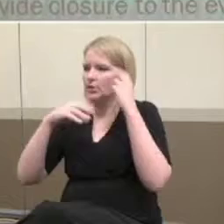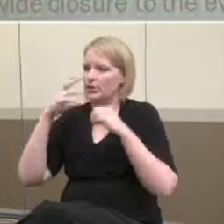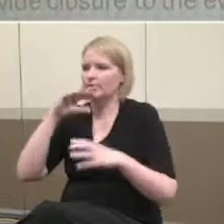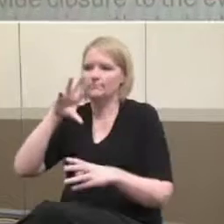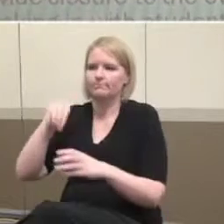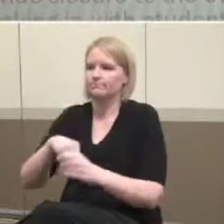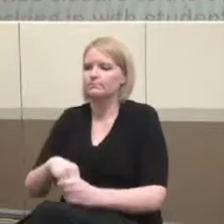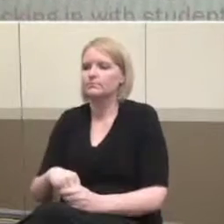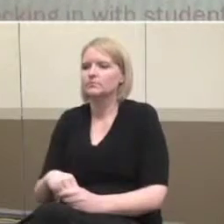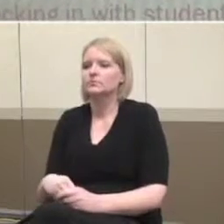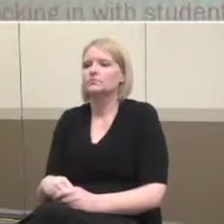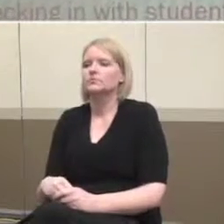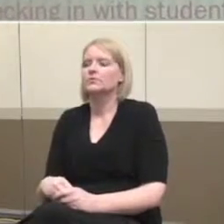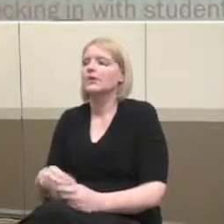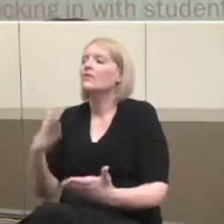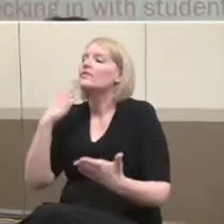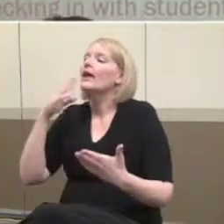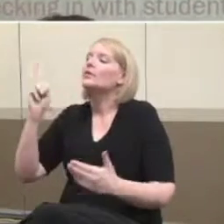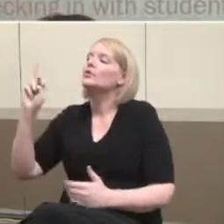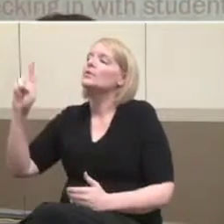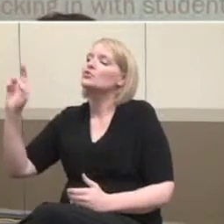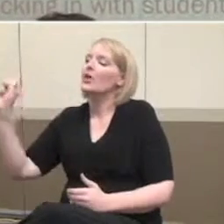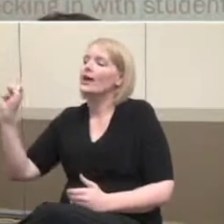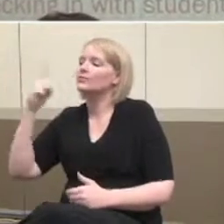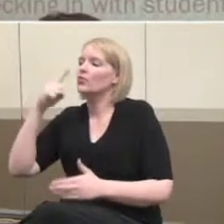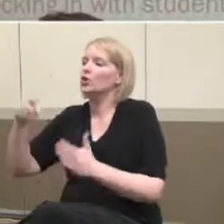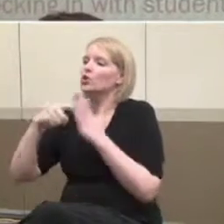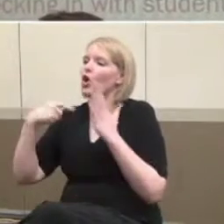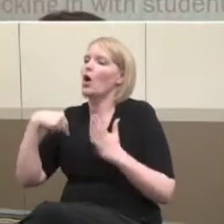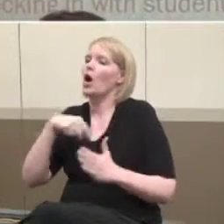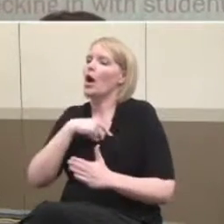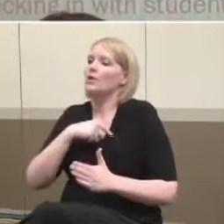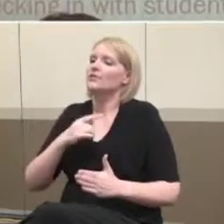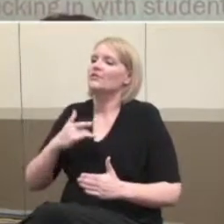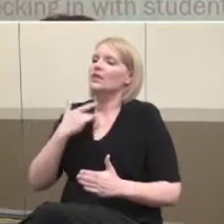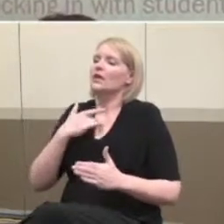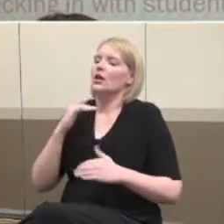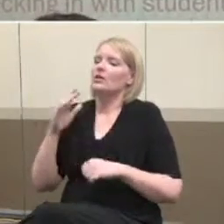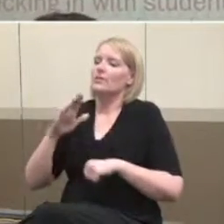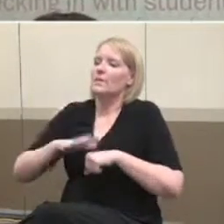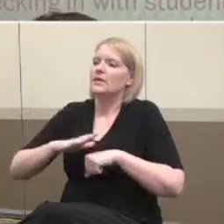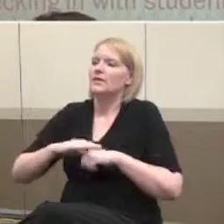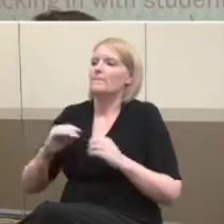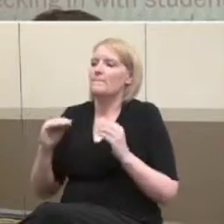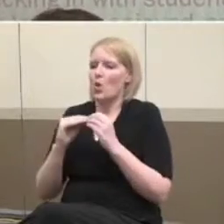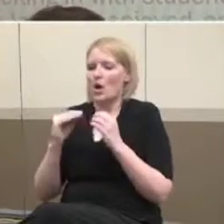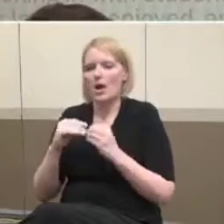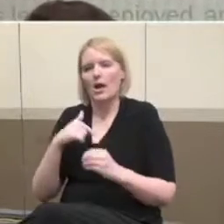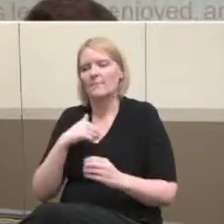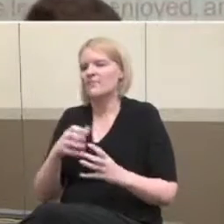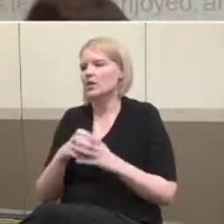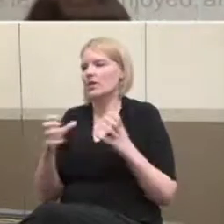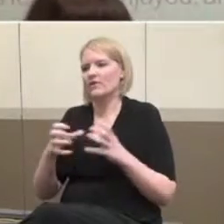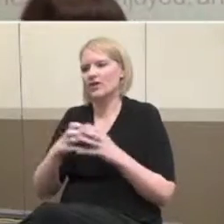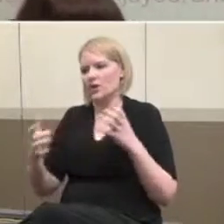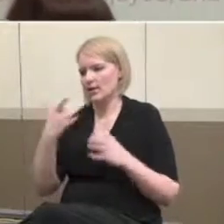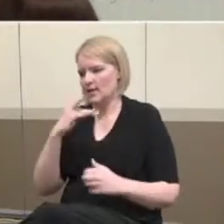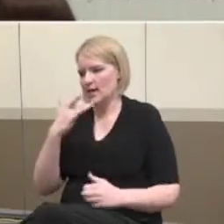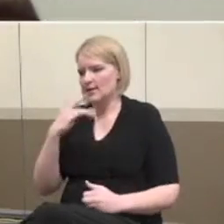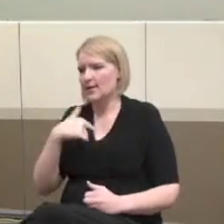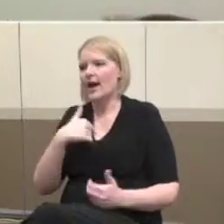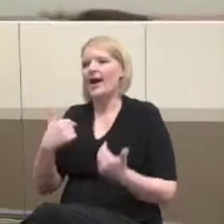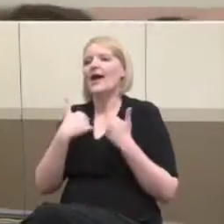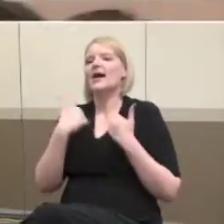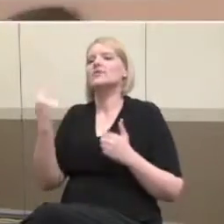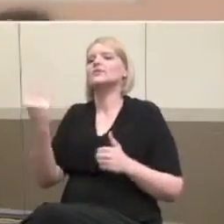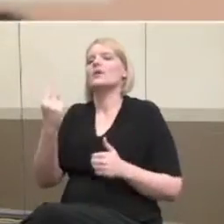considered. Thank you, Mr. S., for showing us a way to feel the beat even more. I am very, very, very fortunate that I have